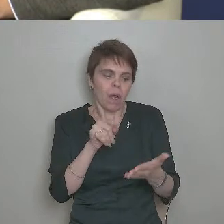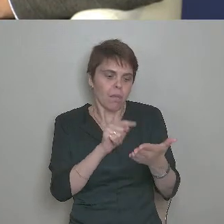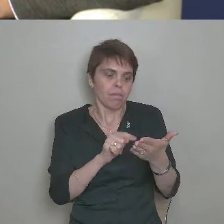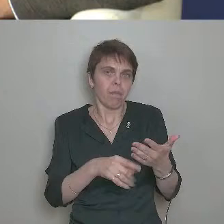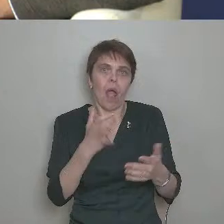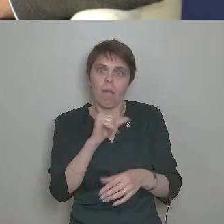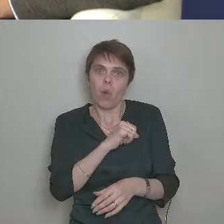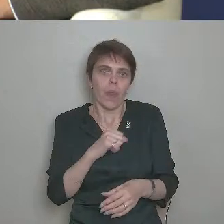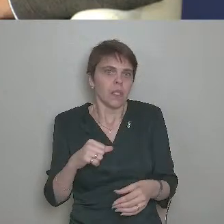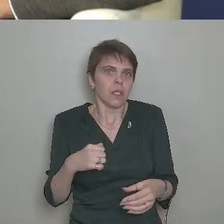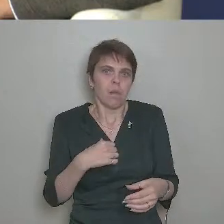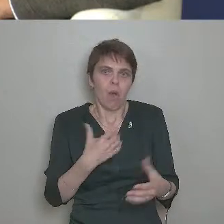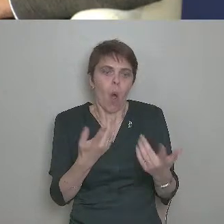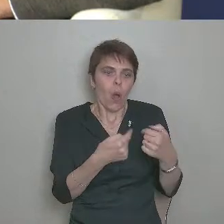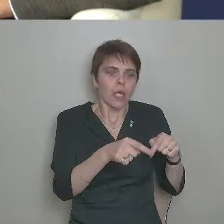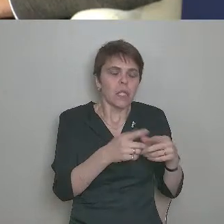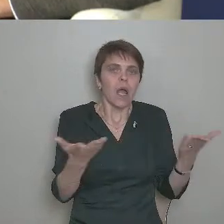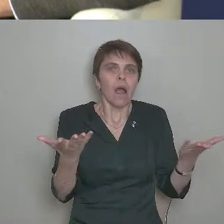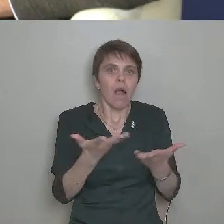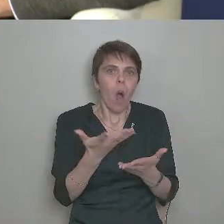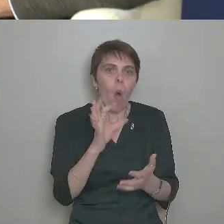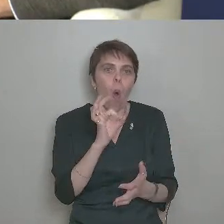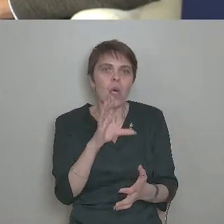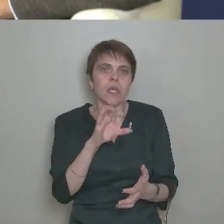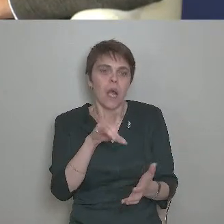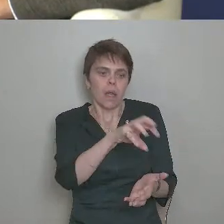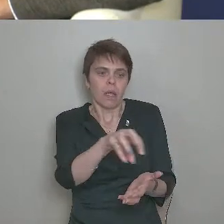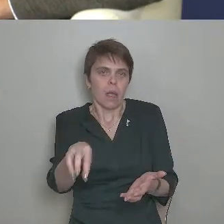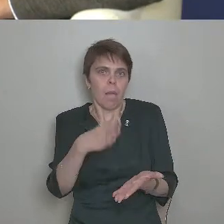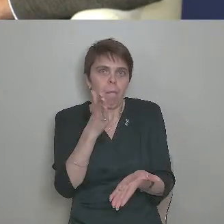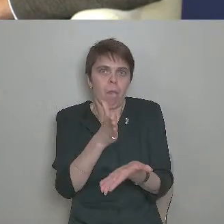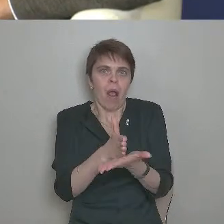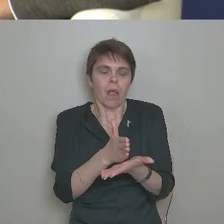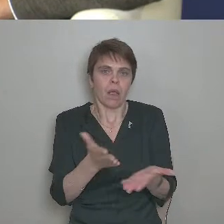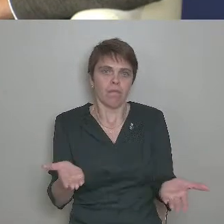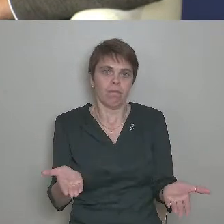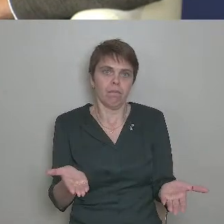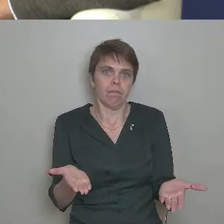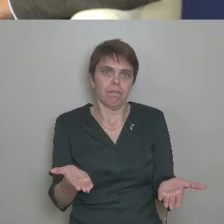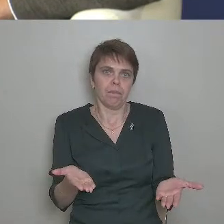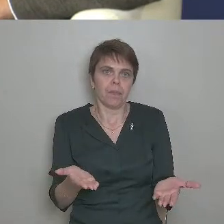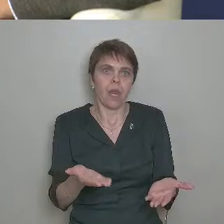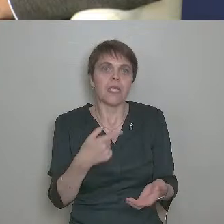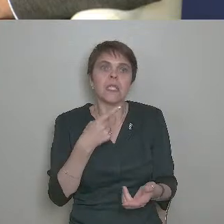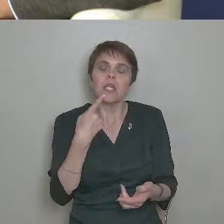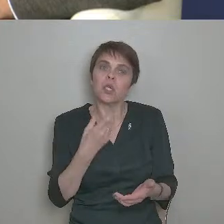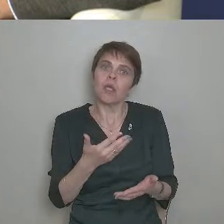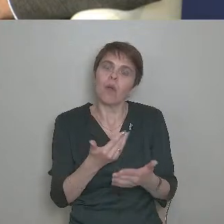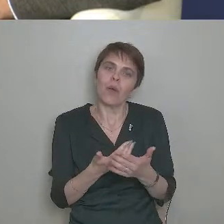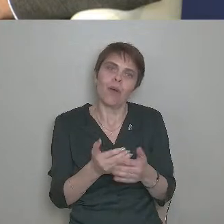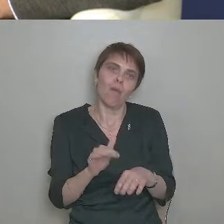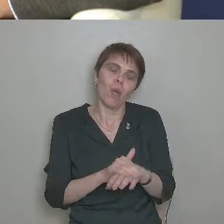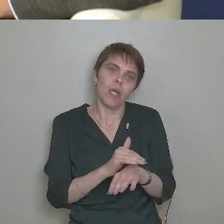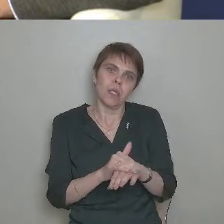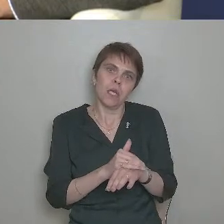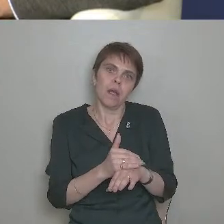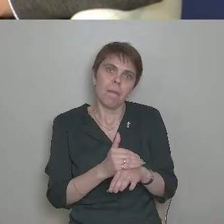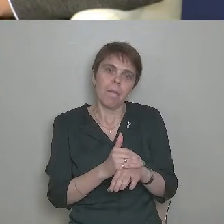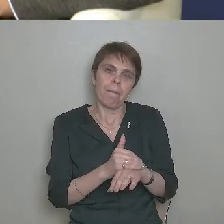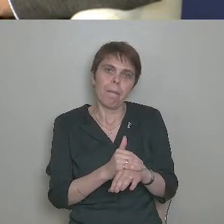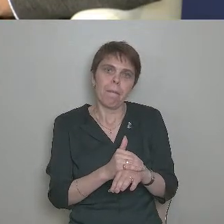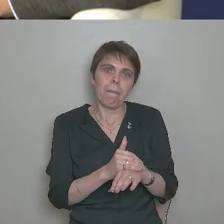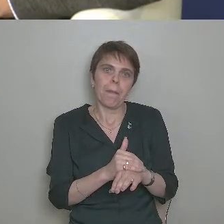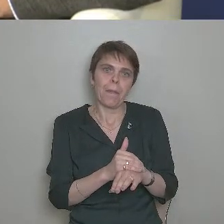we see here, rather than self-governing organization with its local parties, etc.